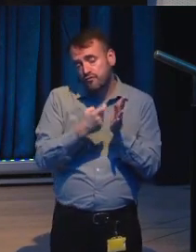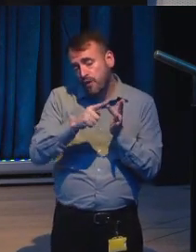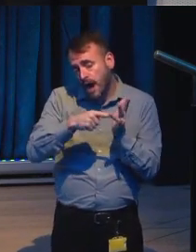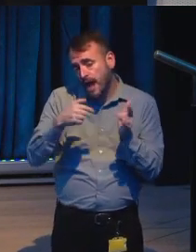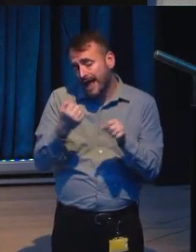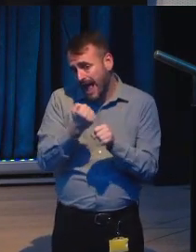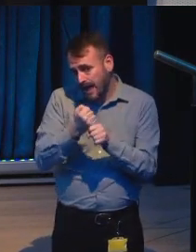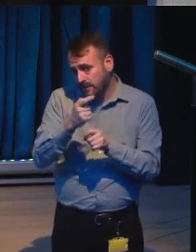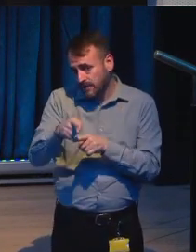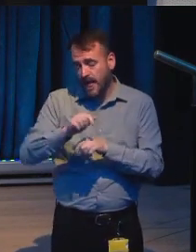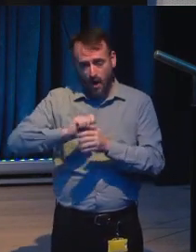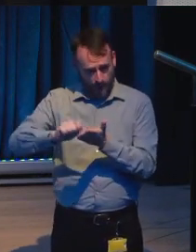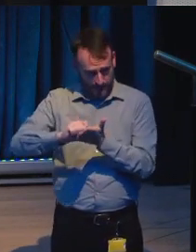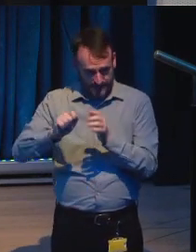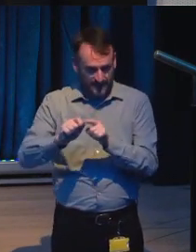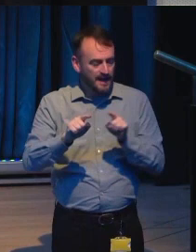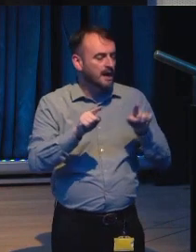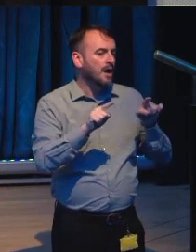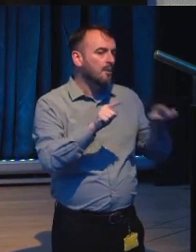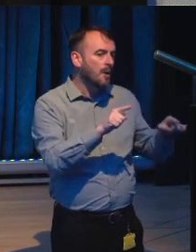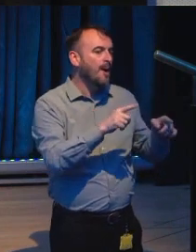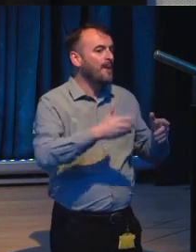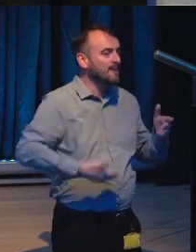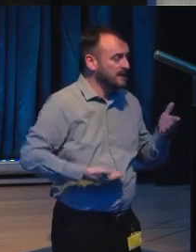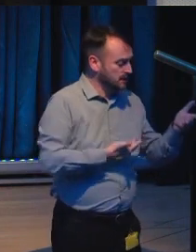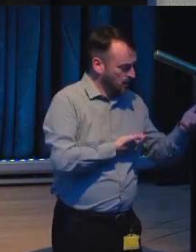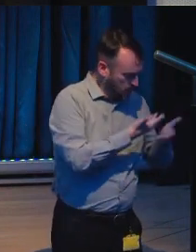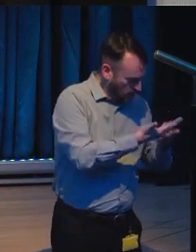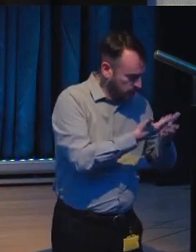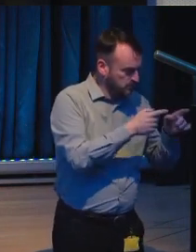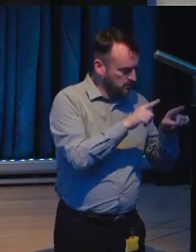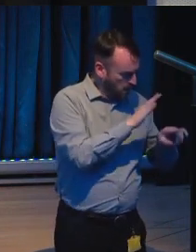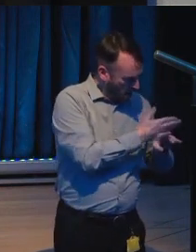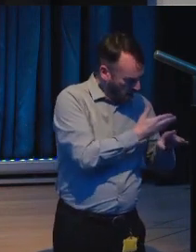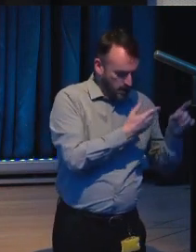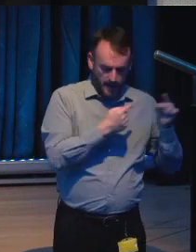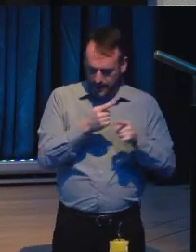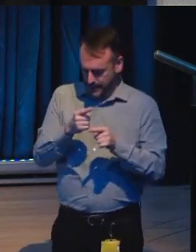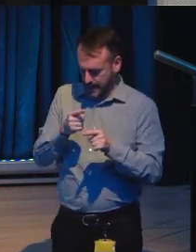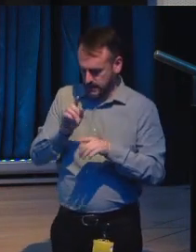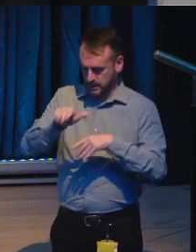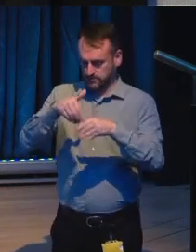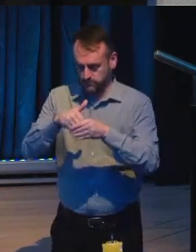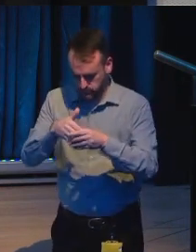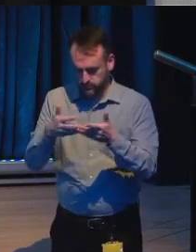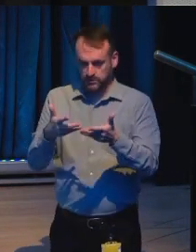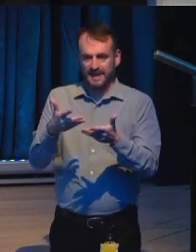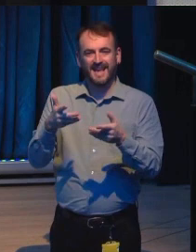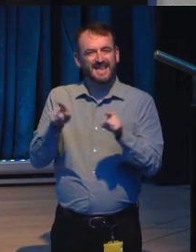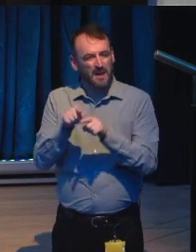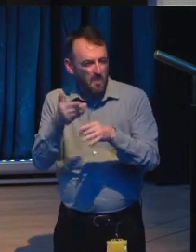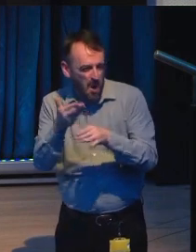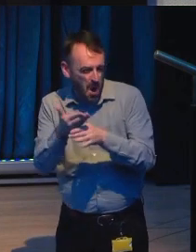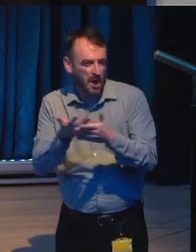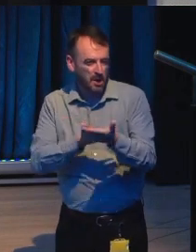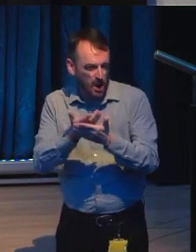stuff I'd been doing as a business consultant, just within the games industry. So being in the industry then opened up quite a few new networks, so I was able